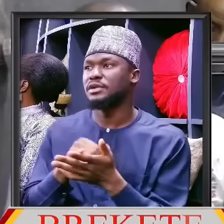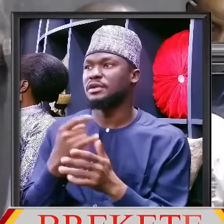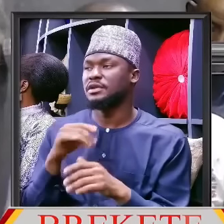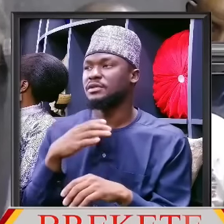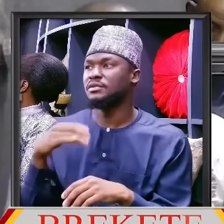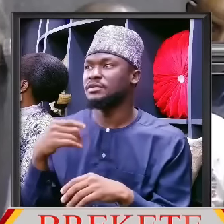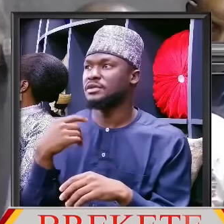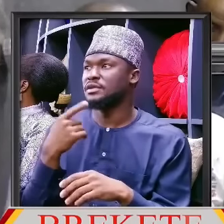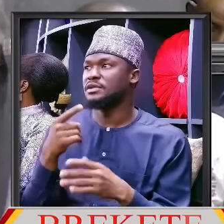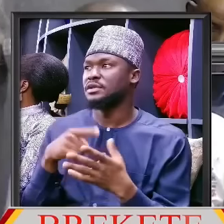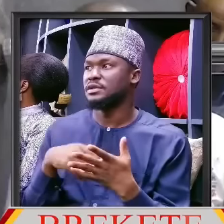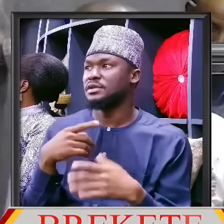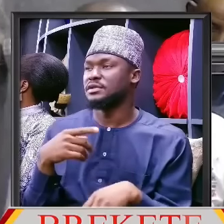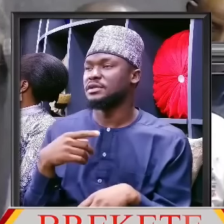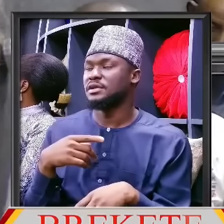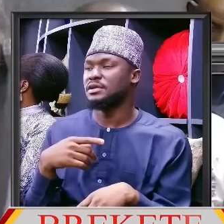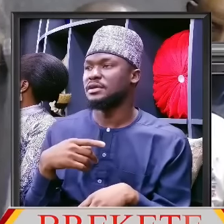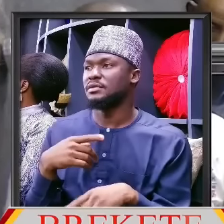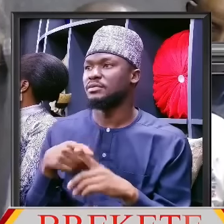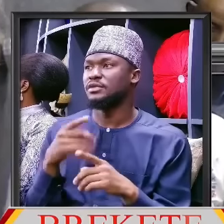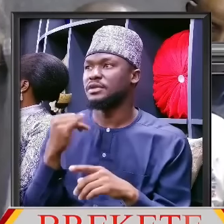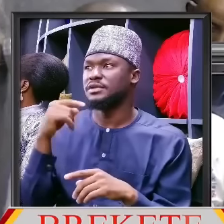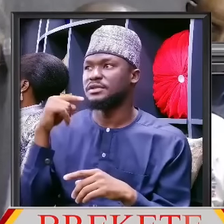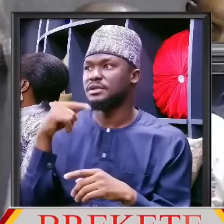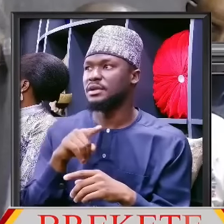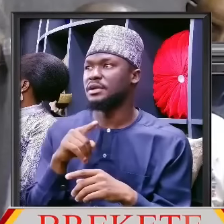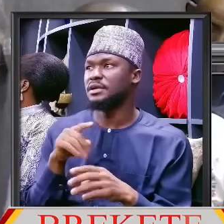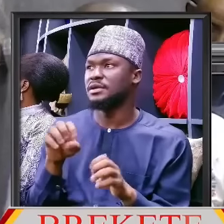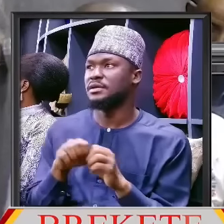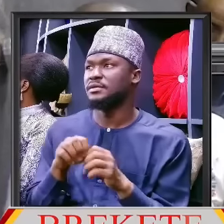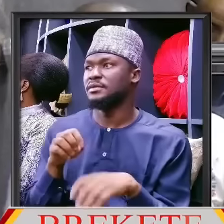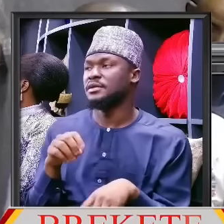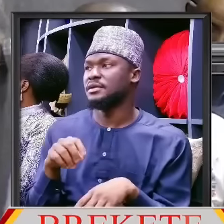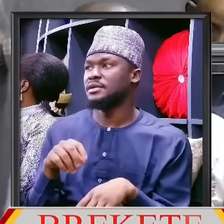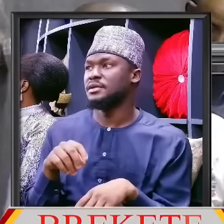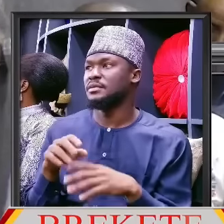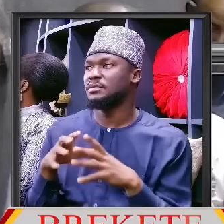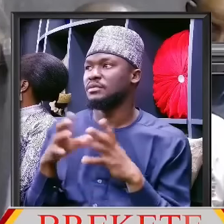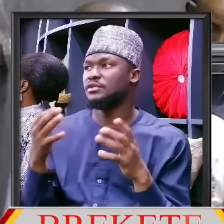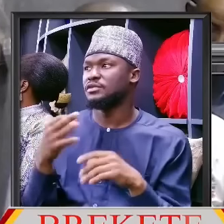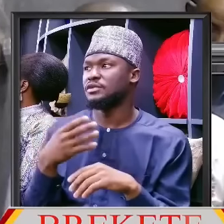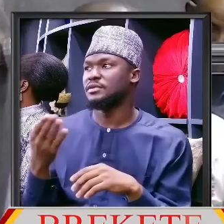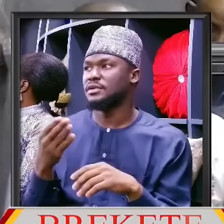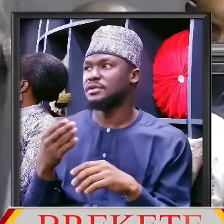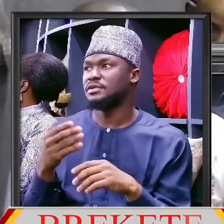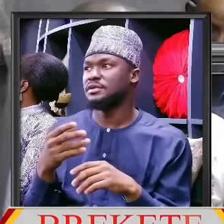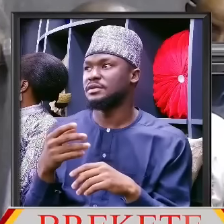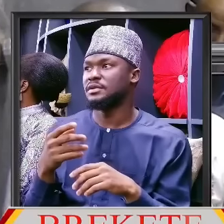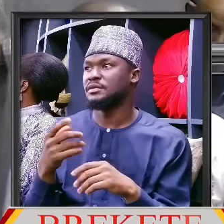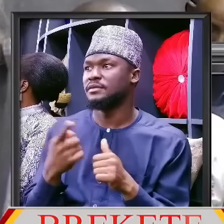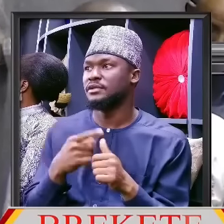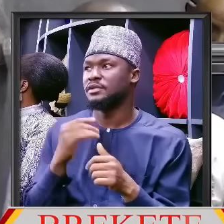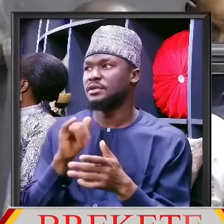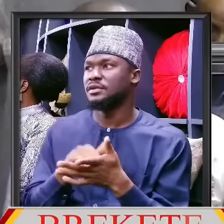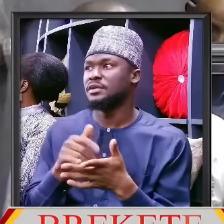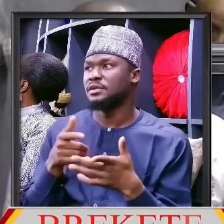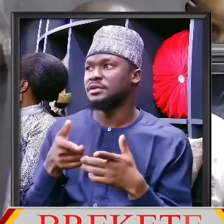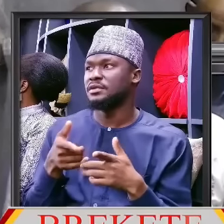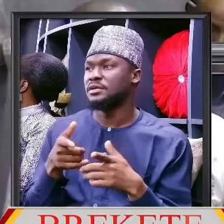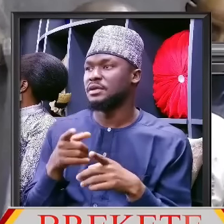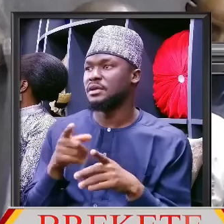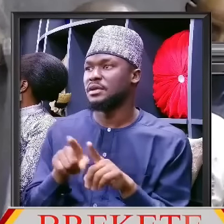to see me, then go to pay $2 million, which is a lie. A whole lot of things. You know, no student is stagnated as me